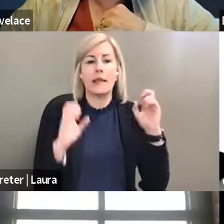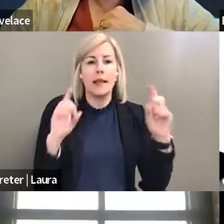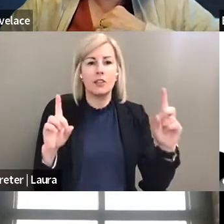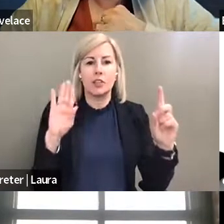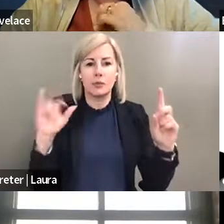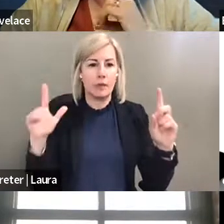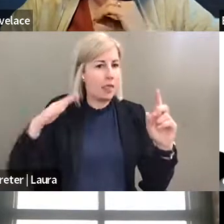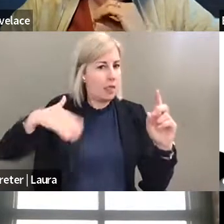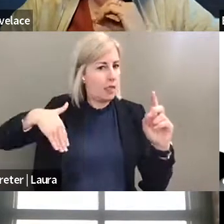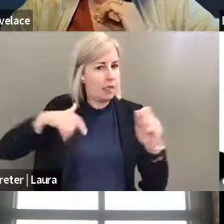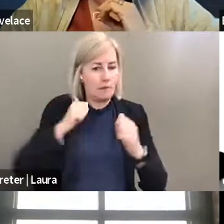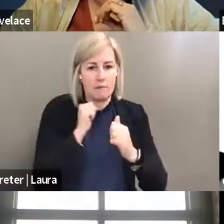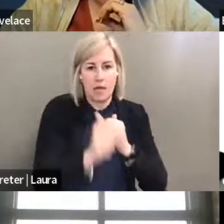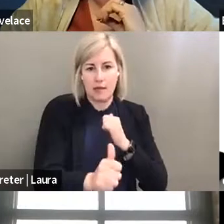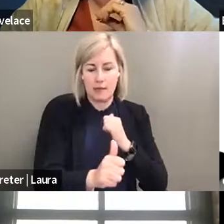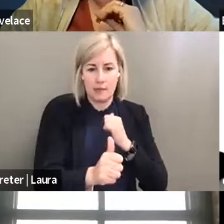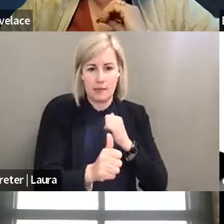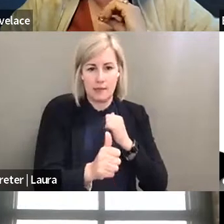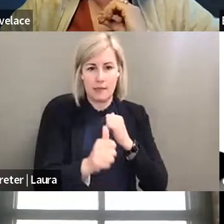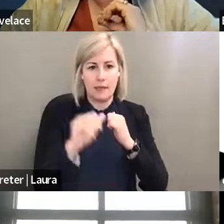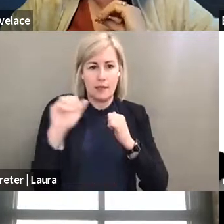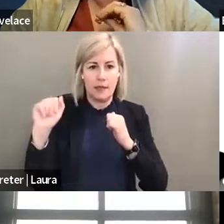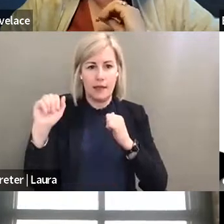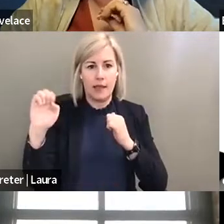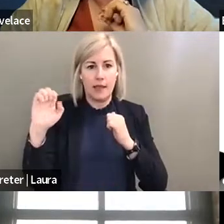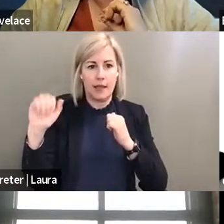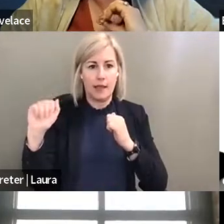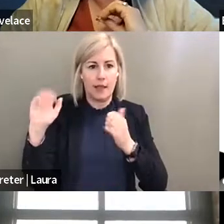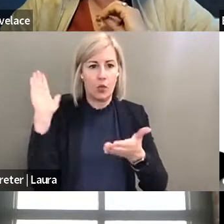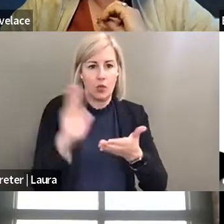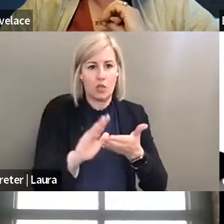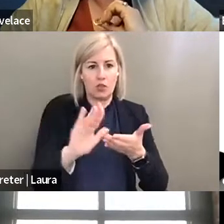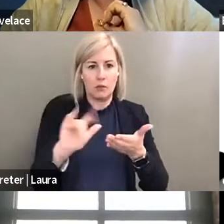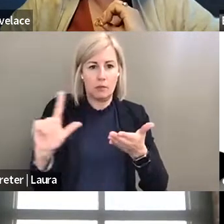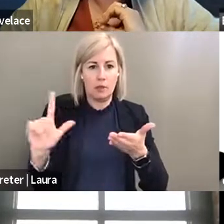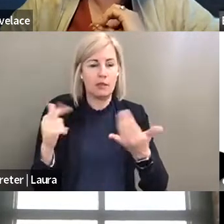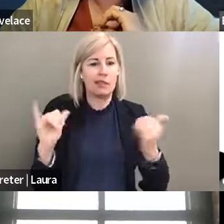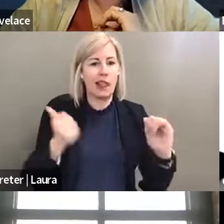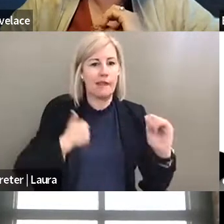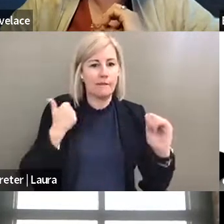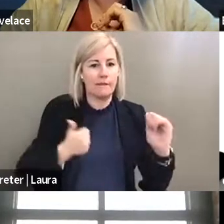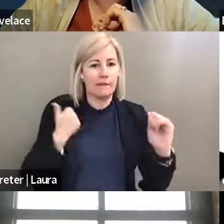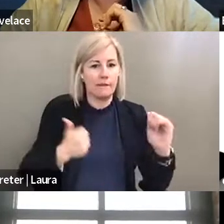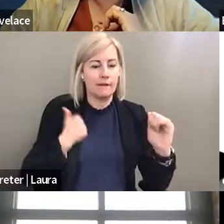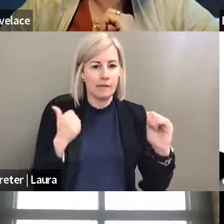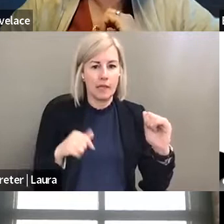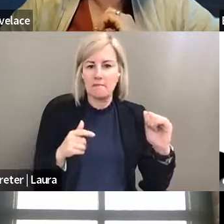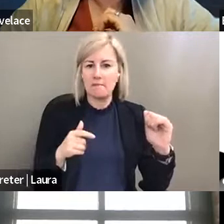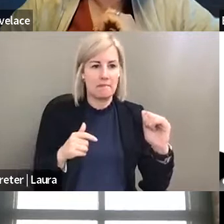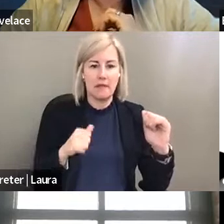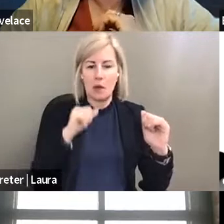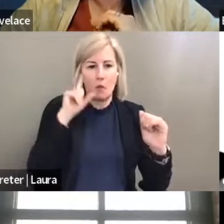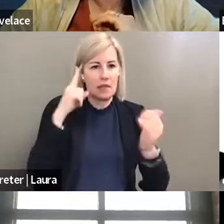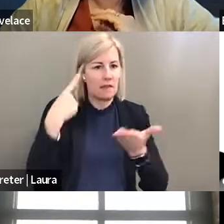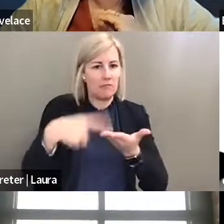passed yet. And the AEA reduction bill is still alive. I don't think anybody's talked about it